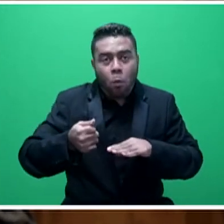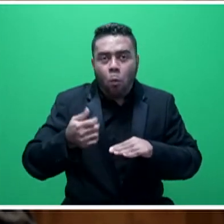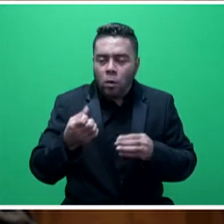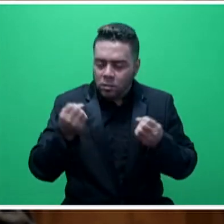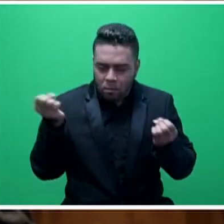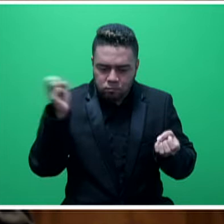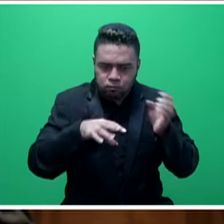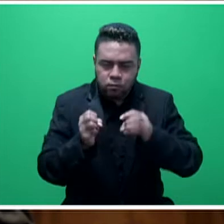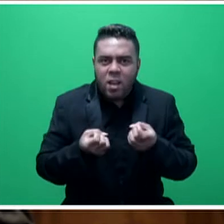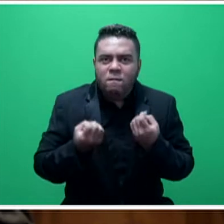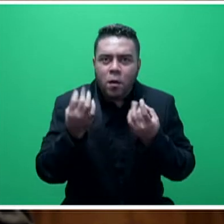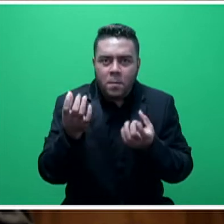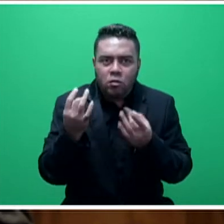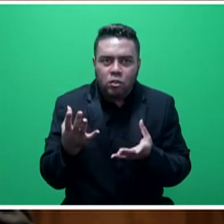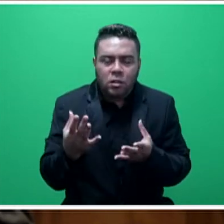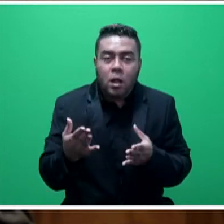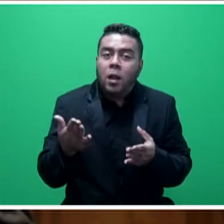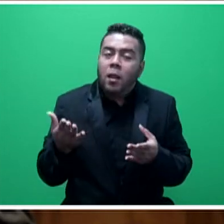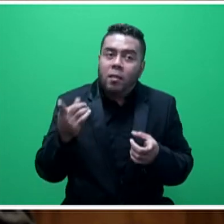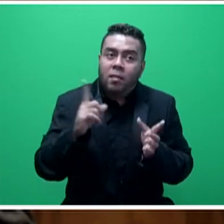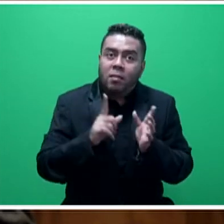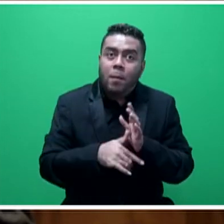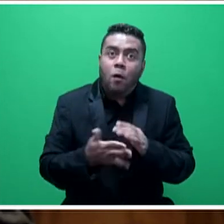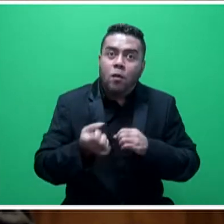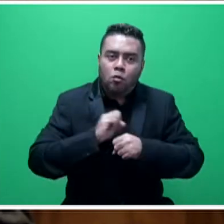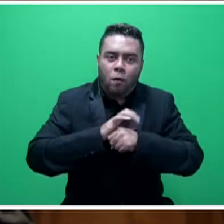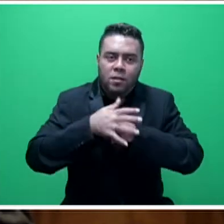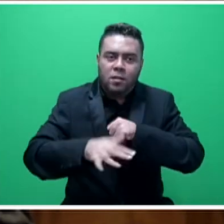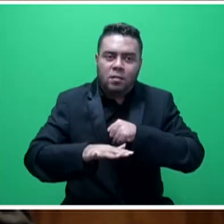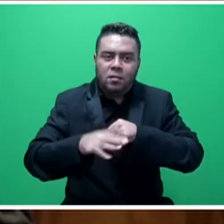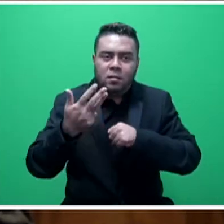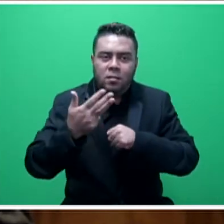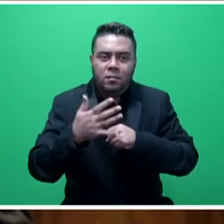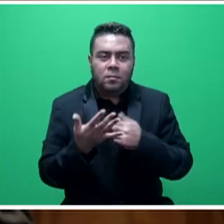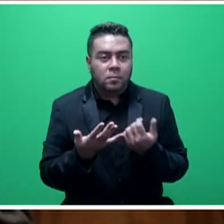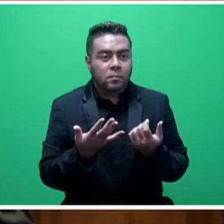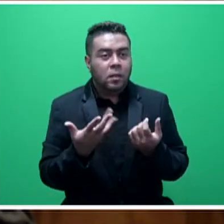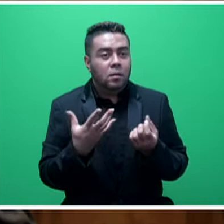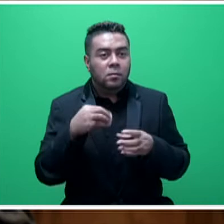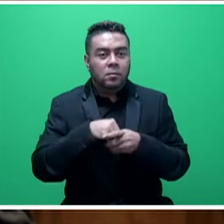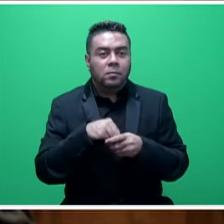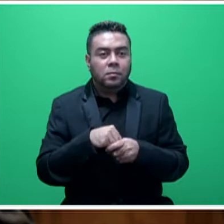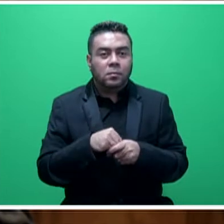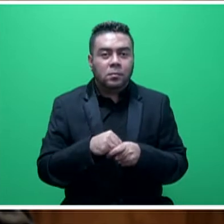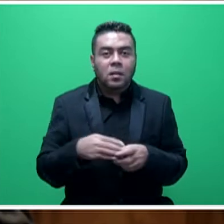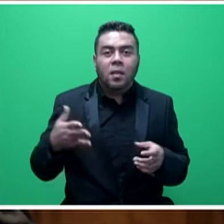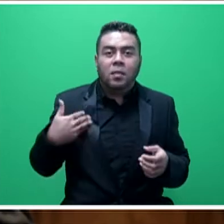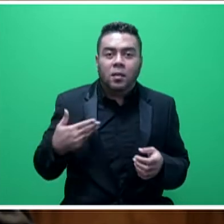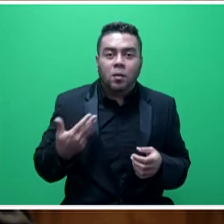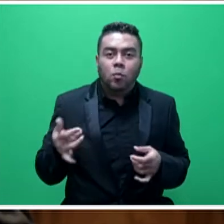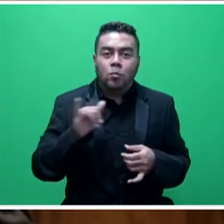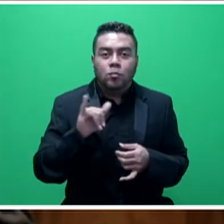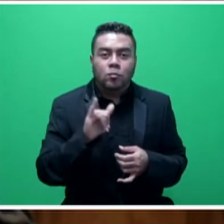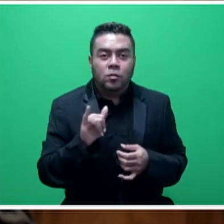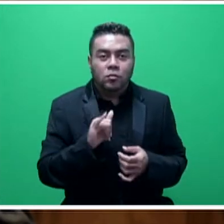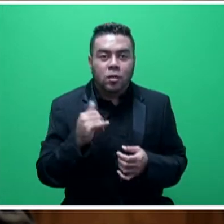information dissemination during COVID-19, ensuring that the messages from the Honourable Prime Minister and the health professionals reach majority